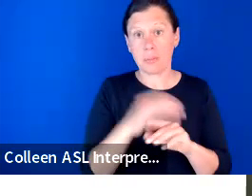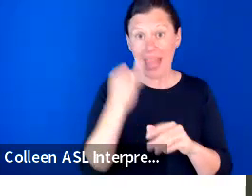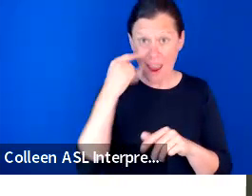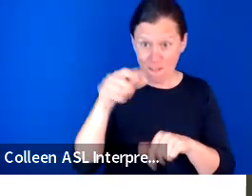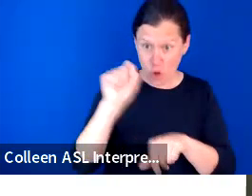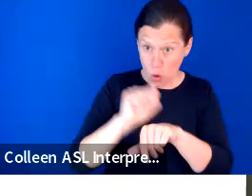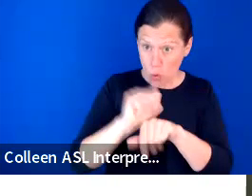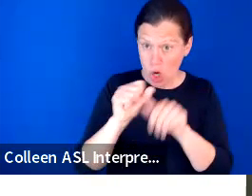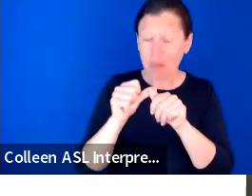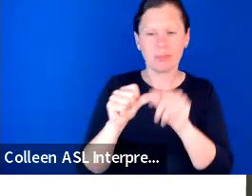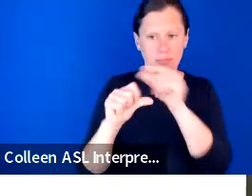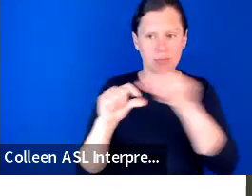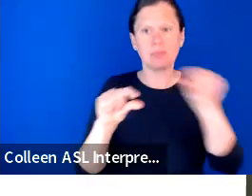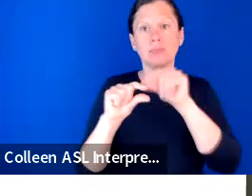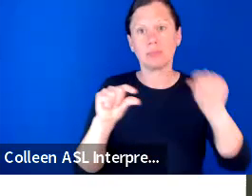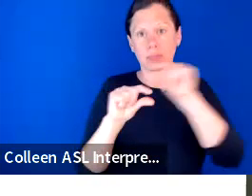if you become unemployed.